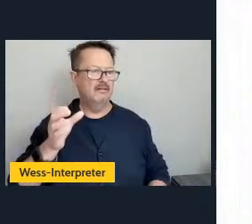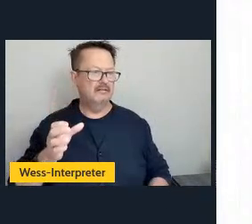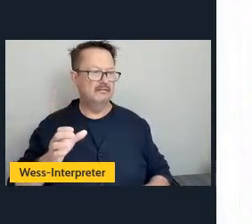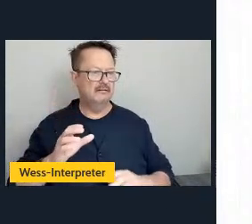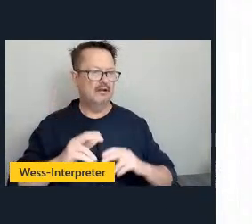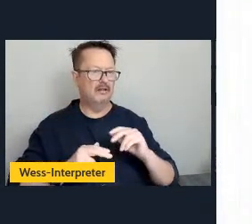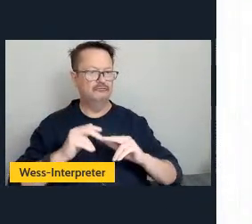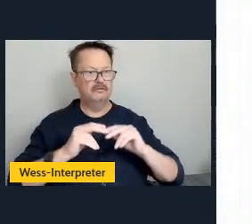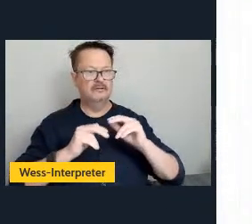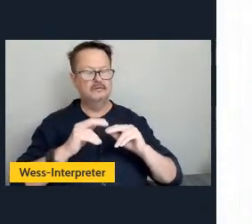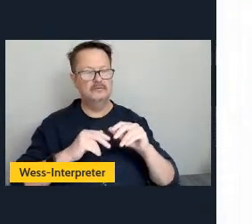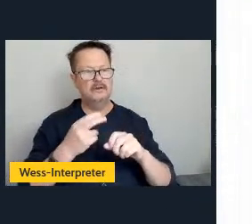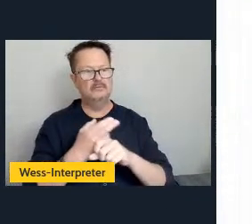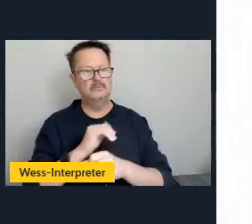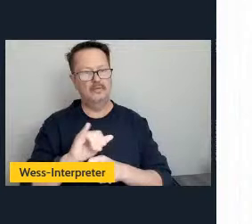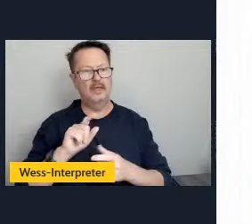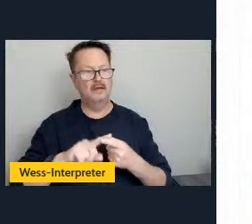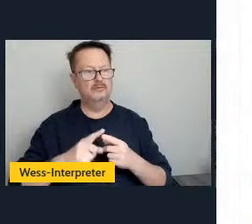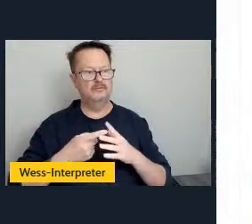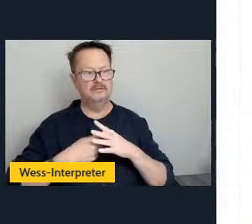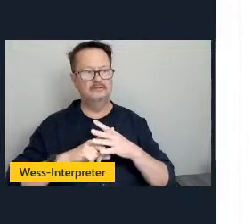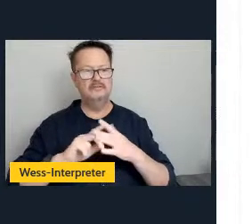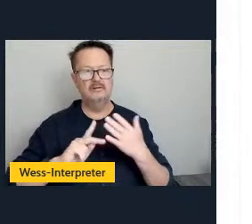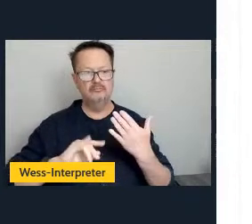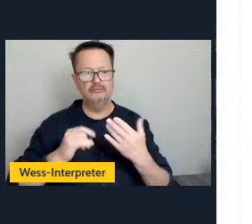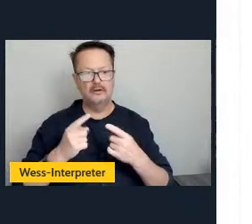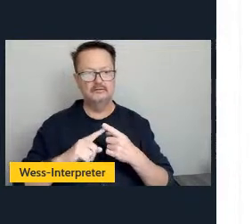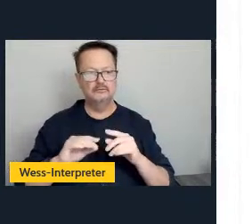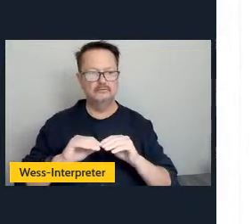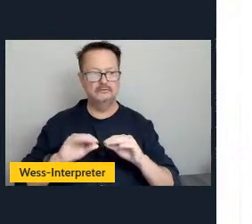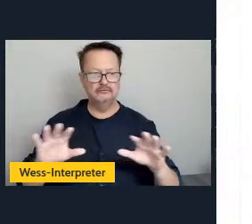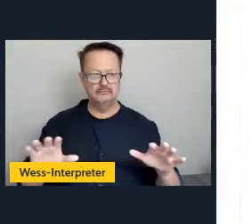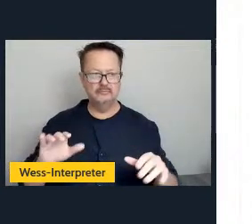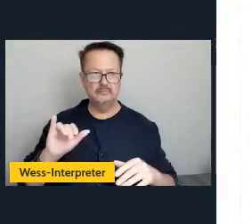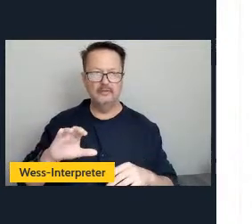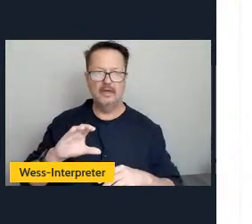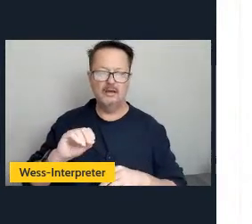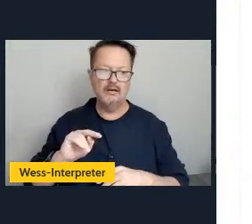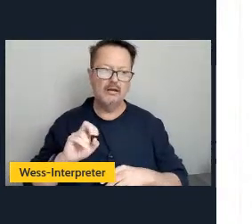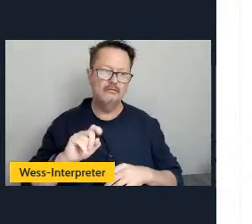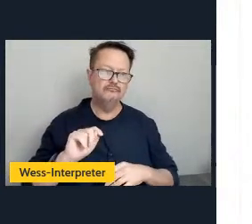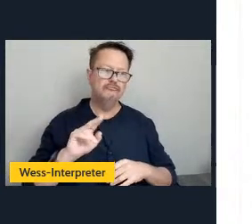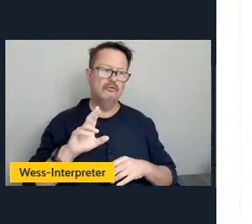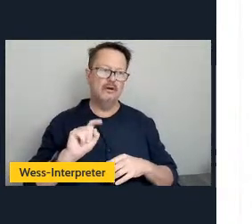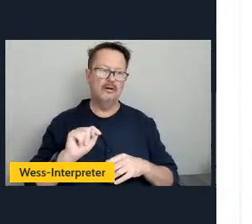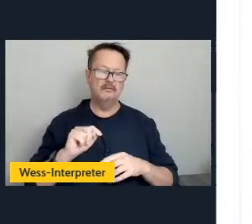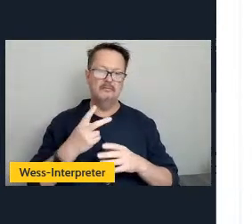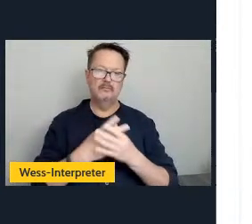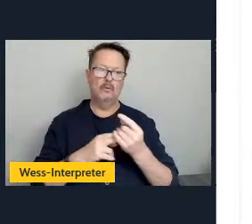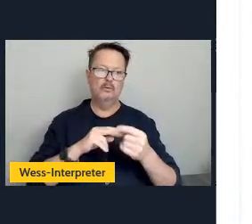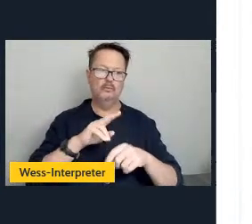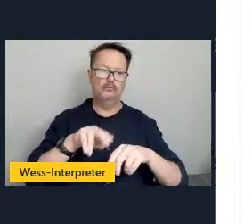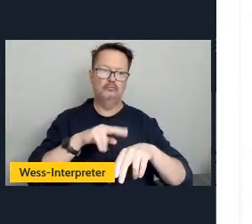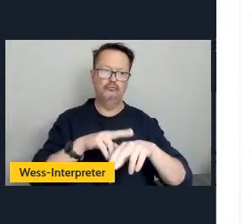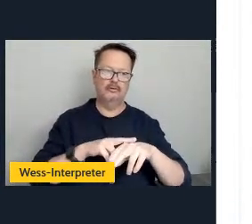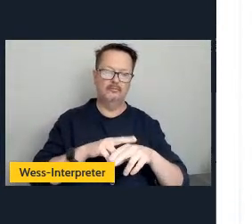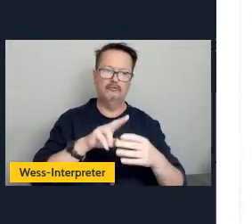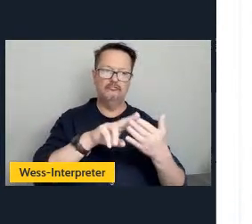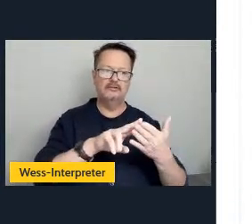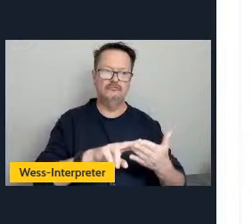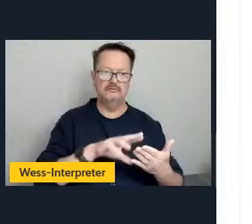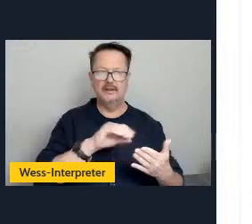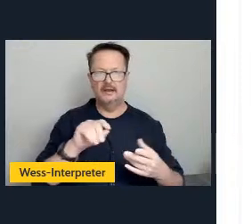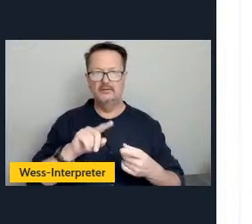that can distribute the construct both to normal registries and to Terraform.